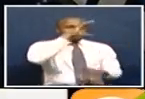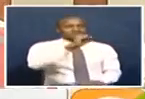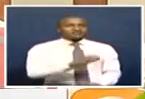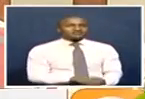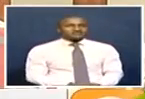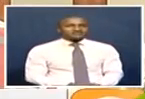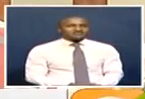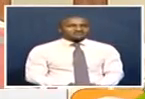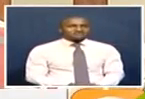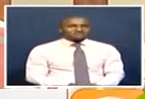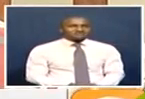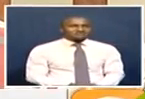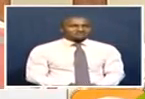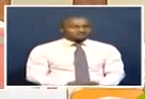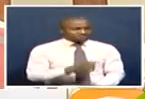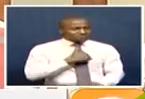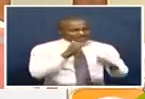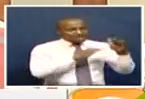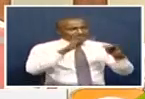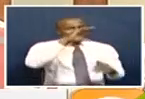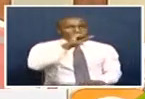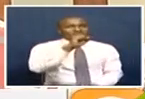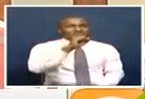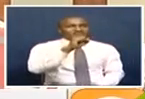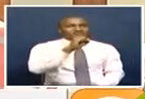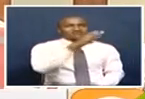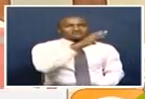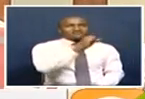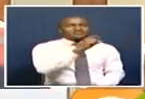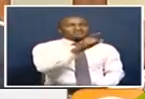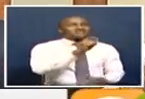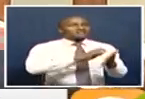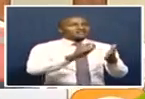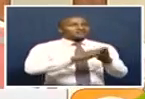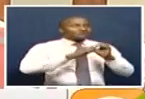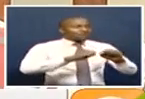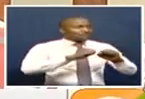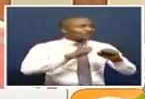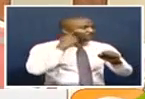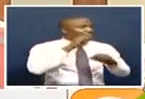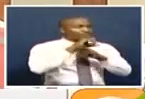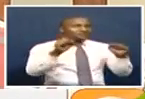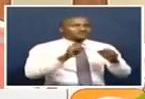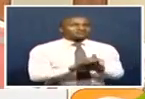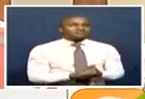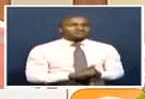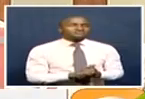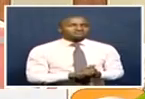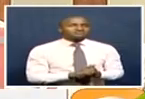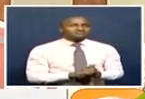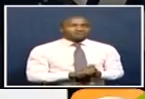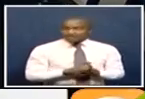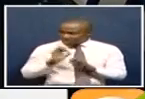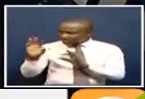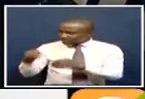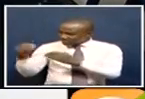You're above Kakamega Senator. I'm above you're above CS. CS is just a clerical officer for the president. So if you're offered a